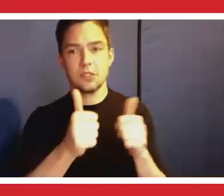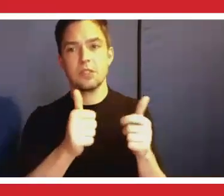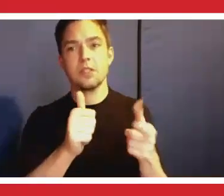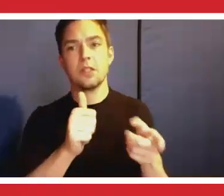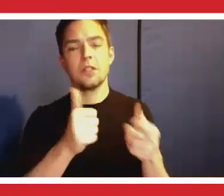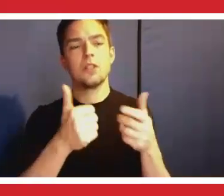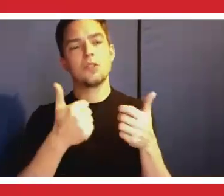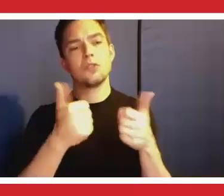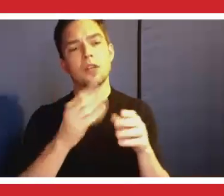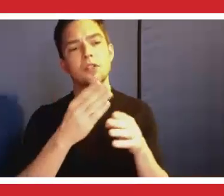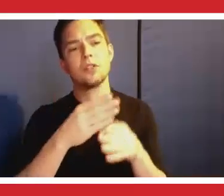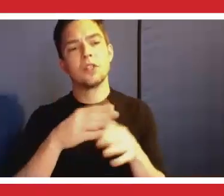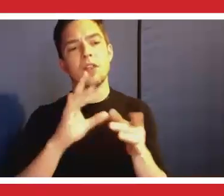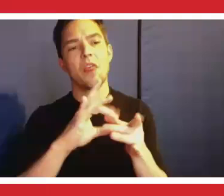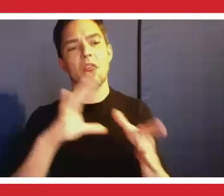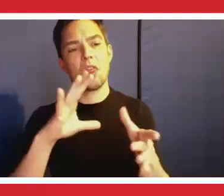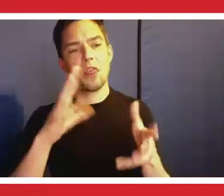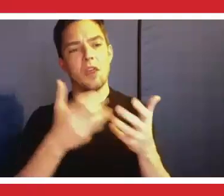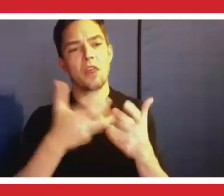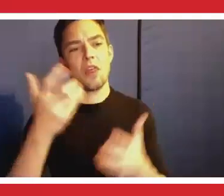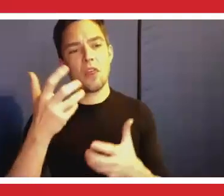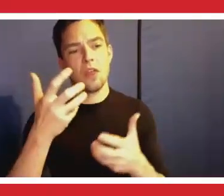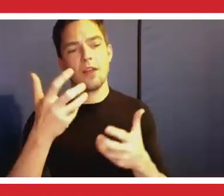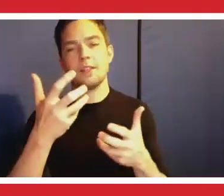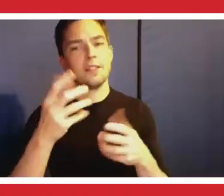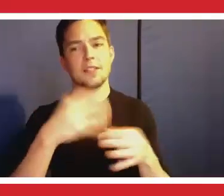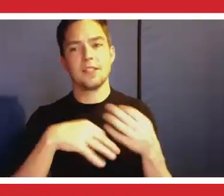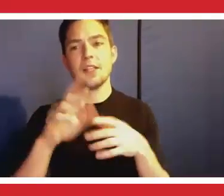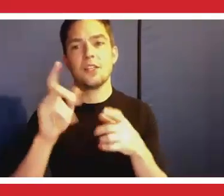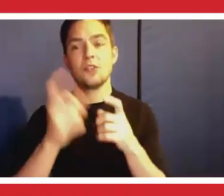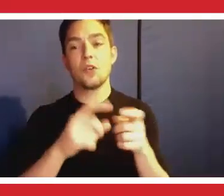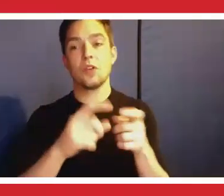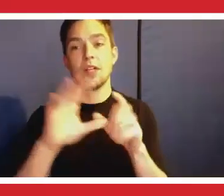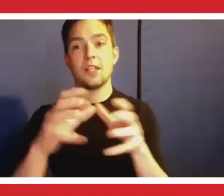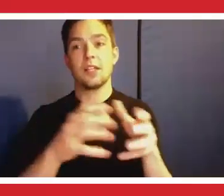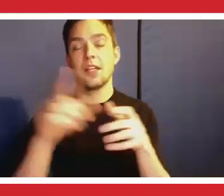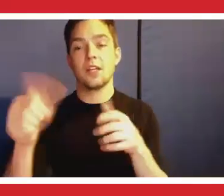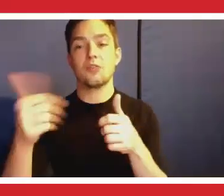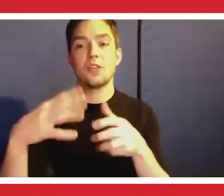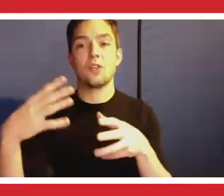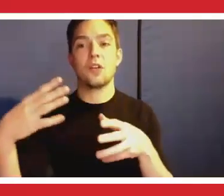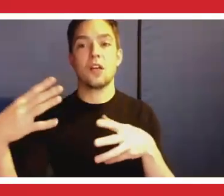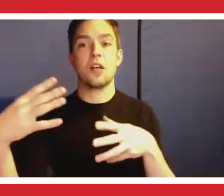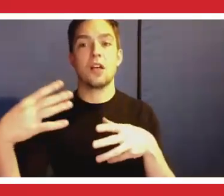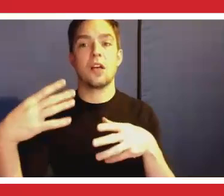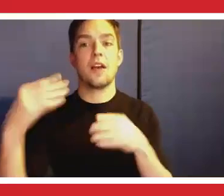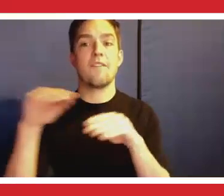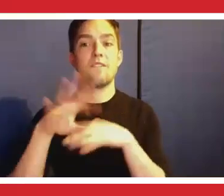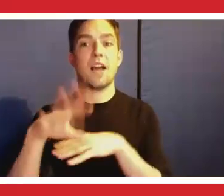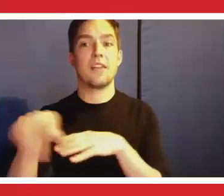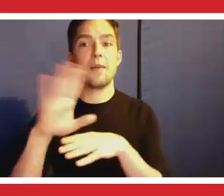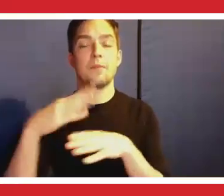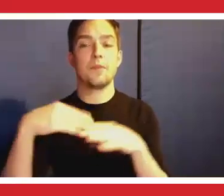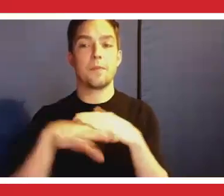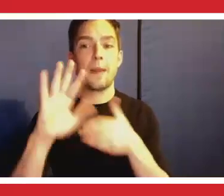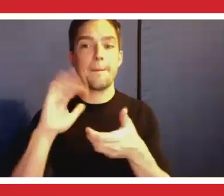this coordination, articulation of donors, of entities, and to advise them to enter in